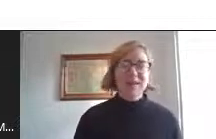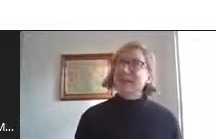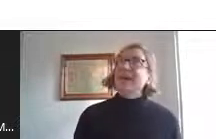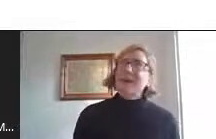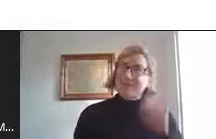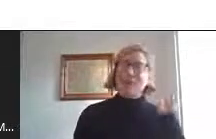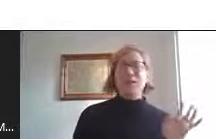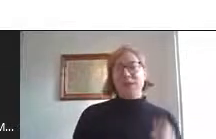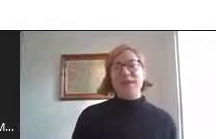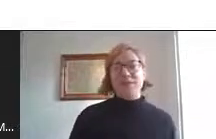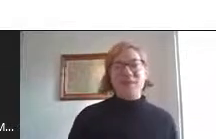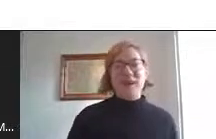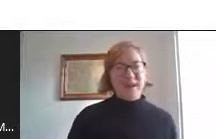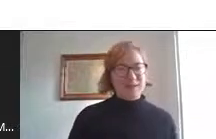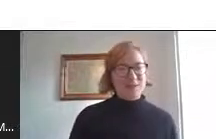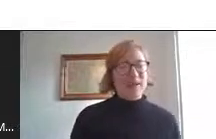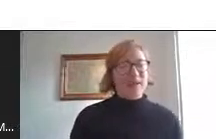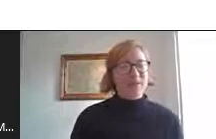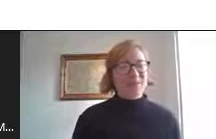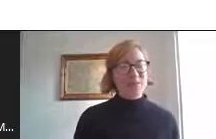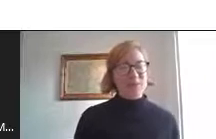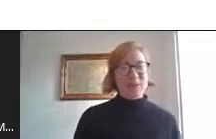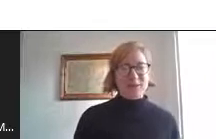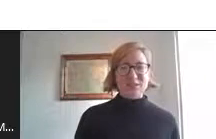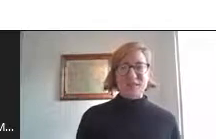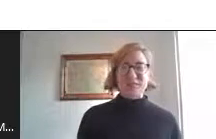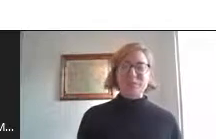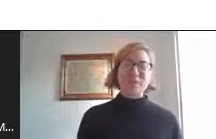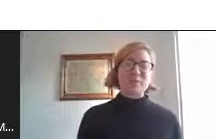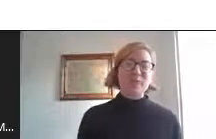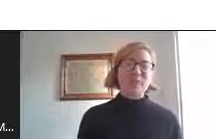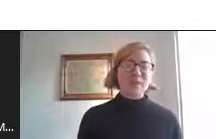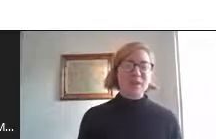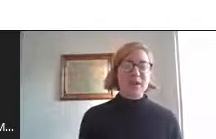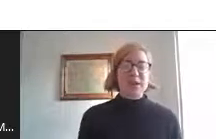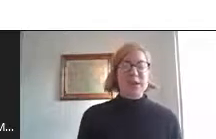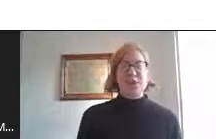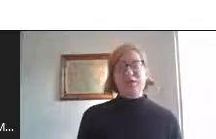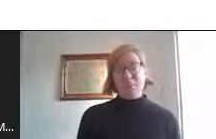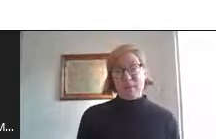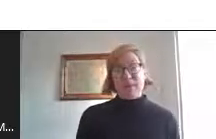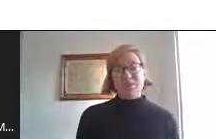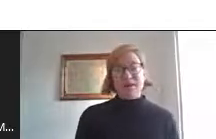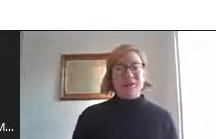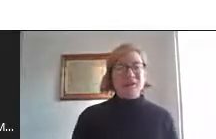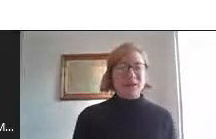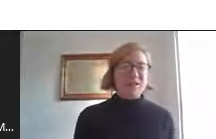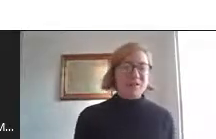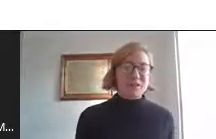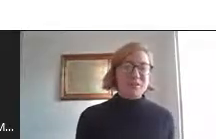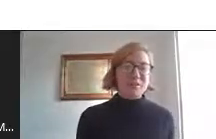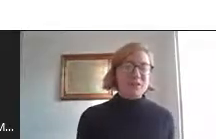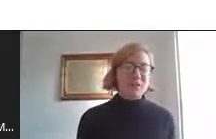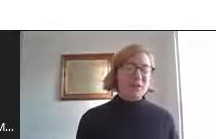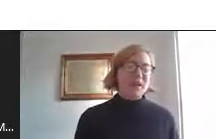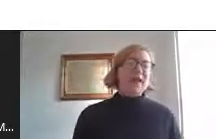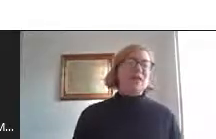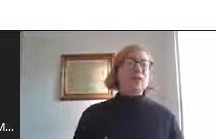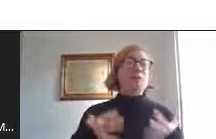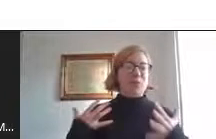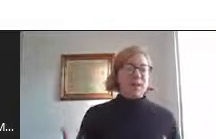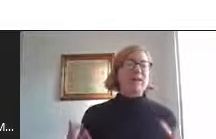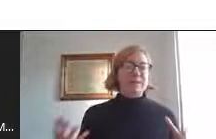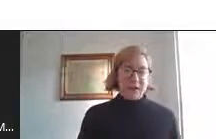it. So I can definitely think in my experience, when I think back to my school experience, of very badly managed selective mutism.